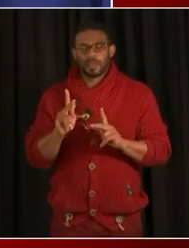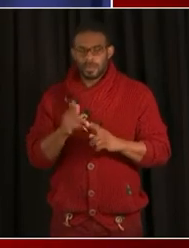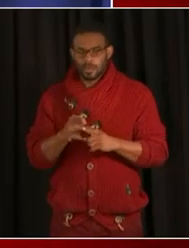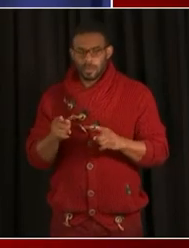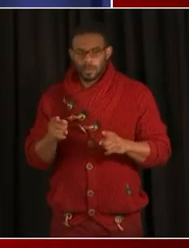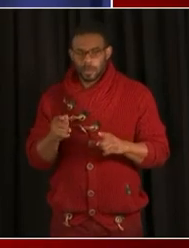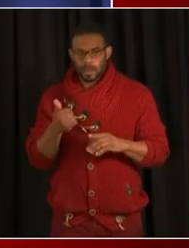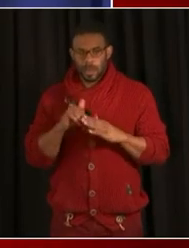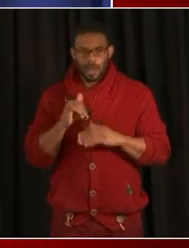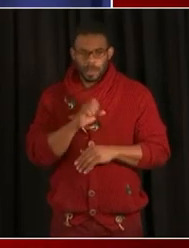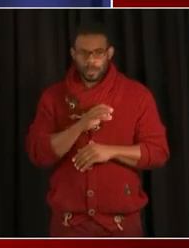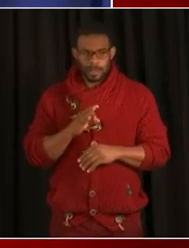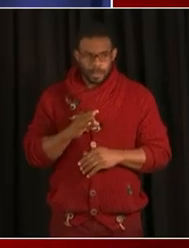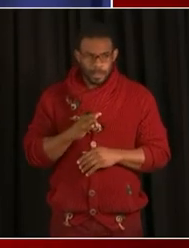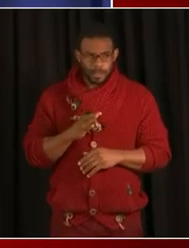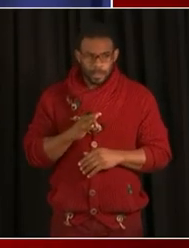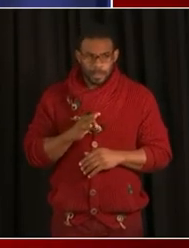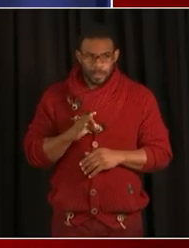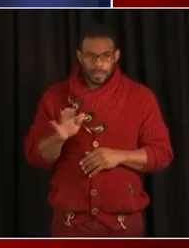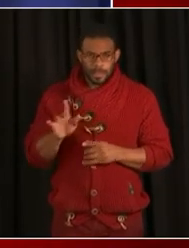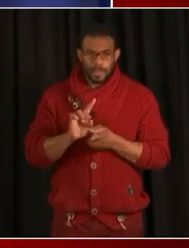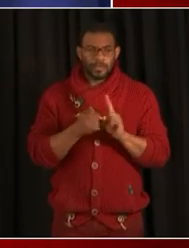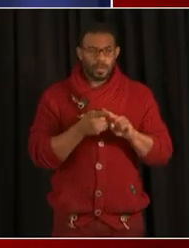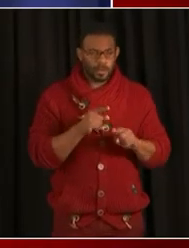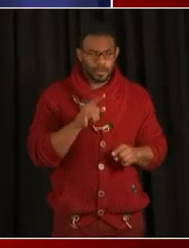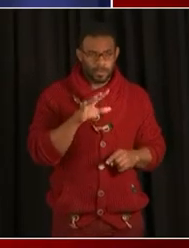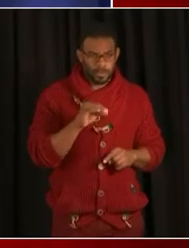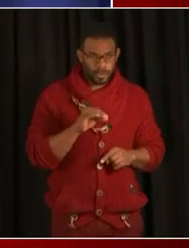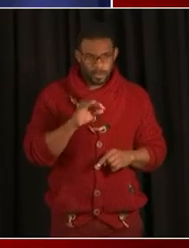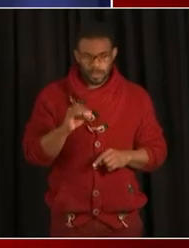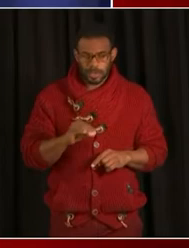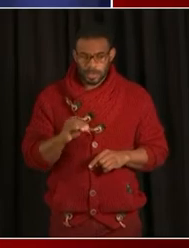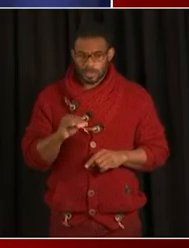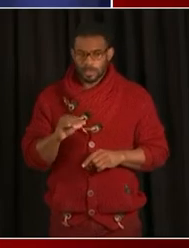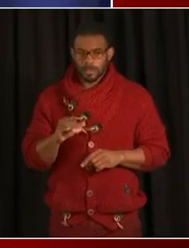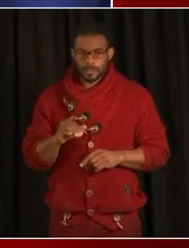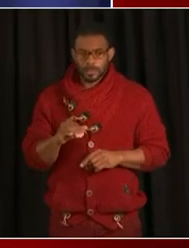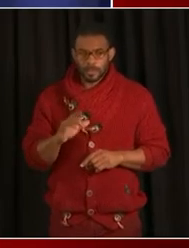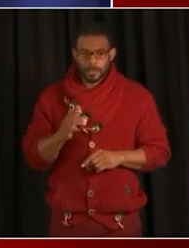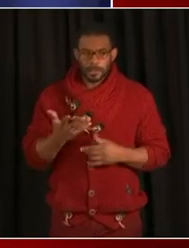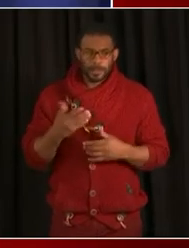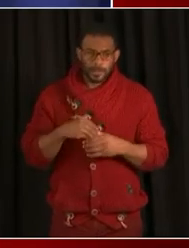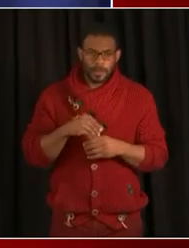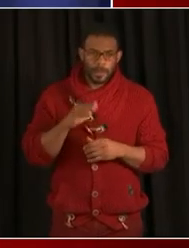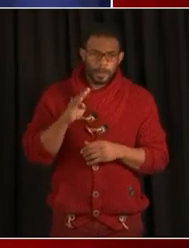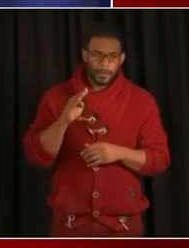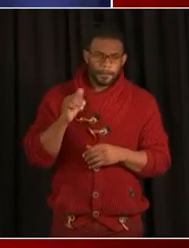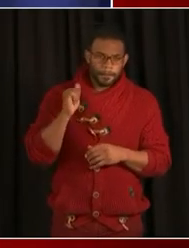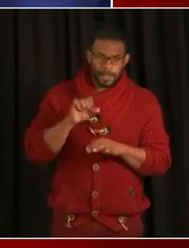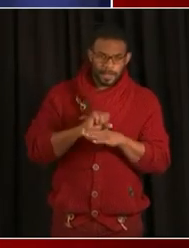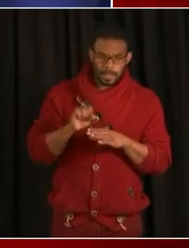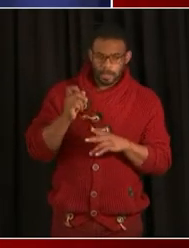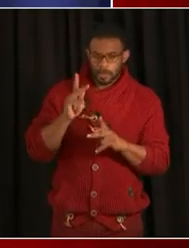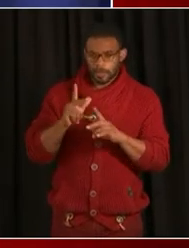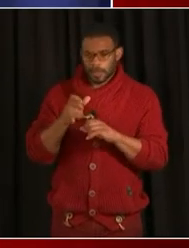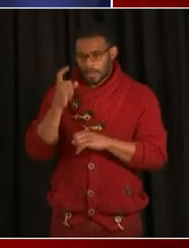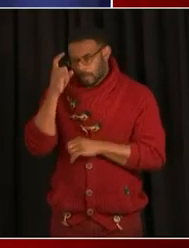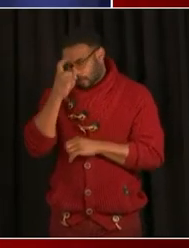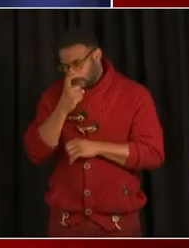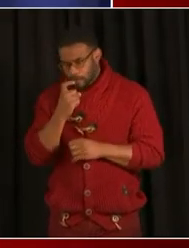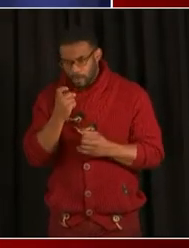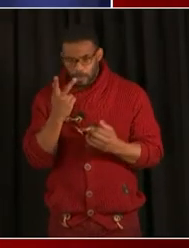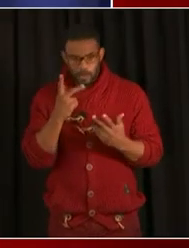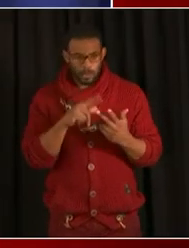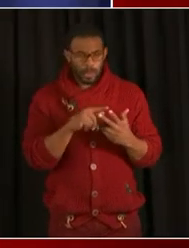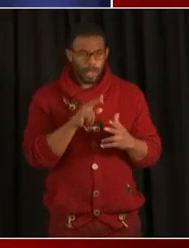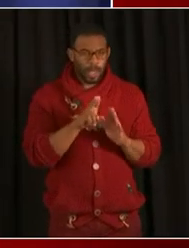people, it was then converted to 50, but that, as you said, had to include the backstage, the 2 people taking temperatures,